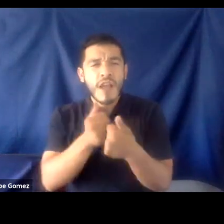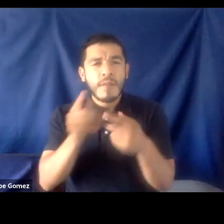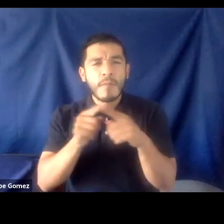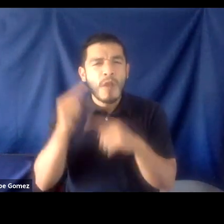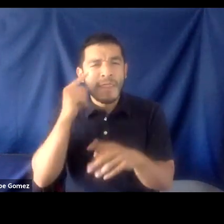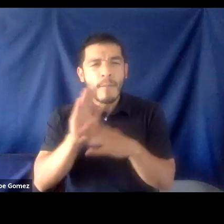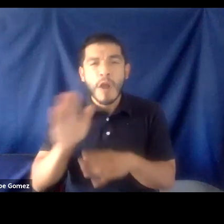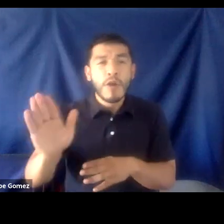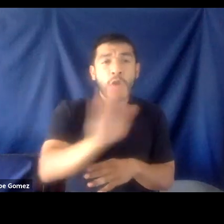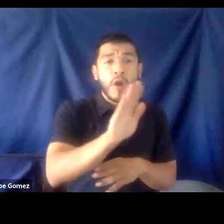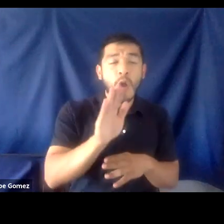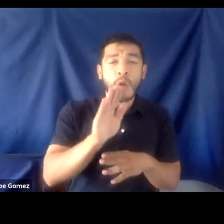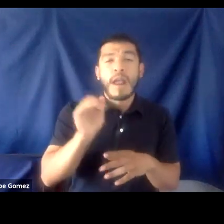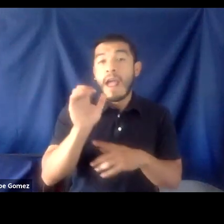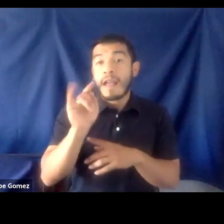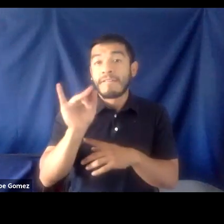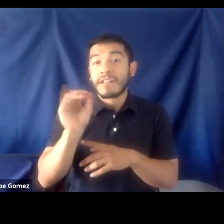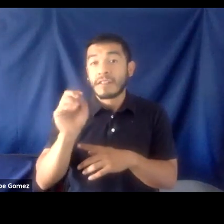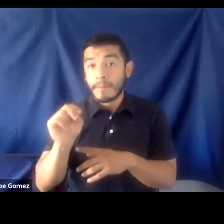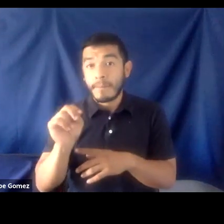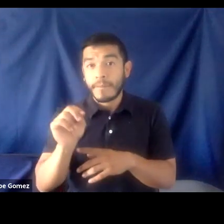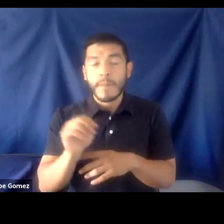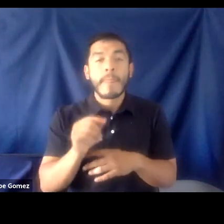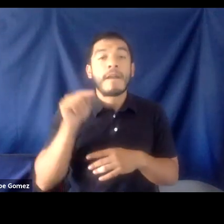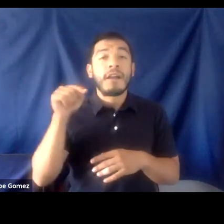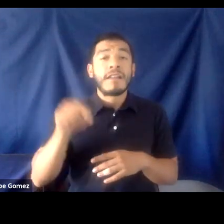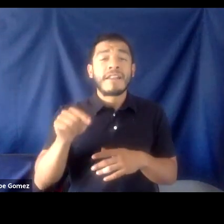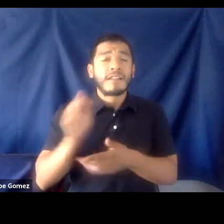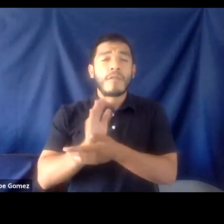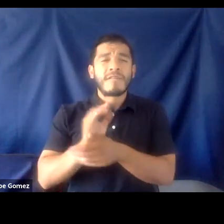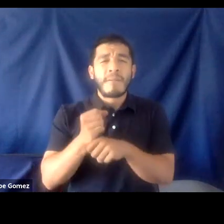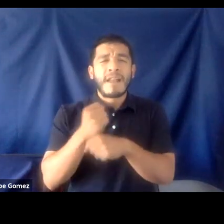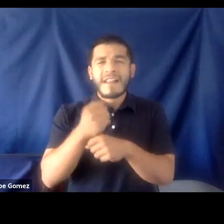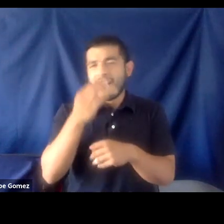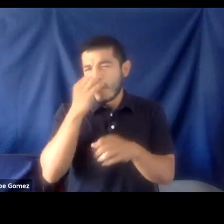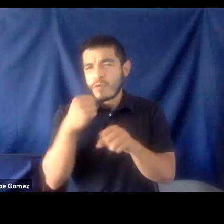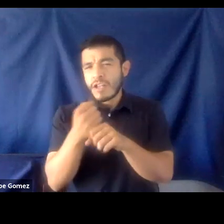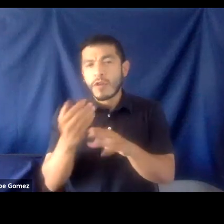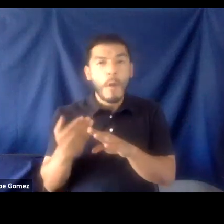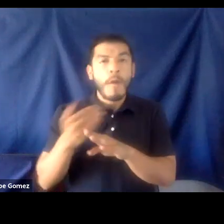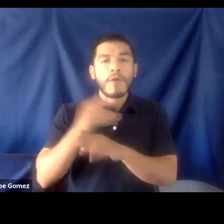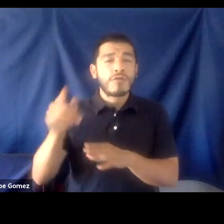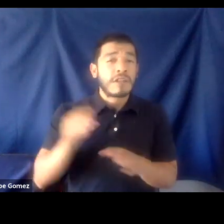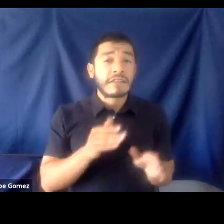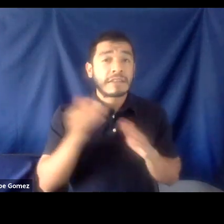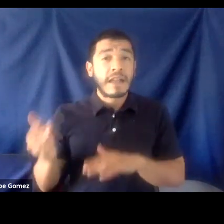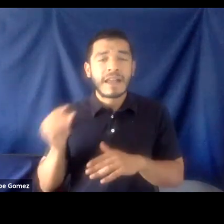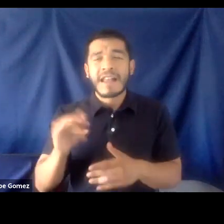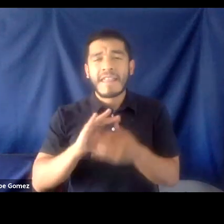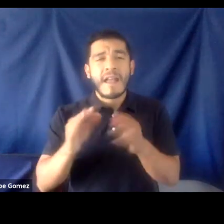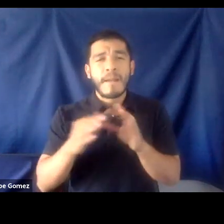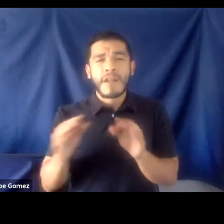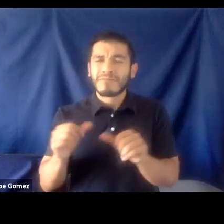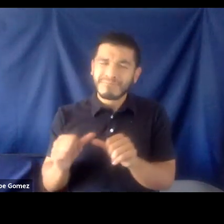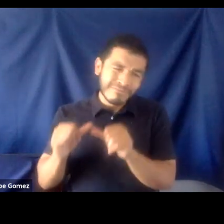made several years before the passing of Grace Lee Boggs in 2015, the message is timeless and so very poignant to